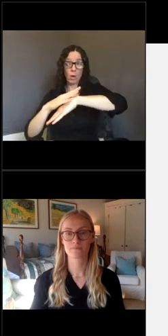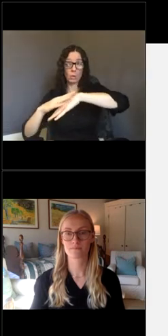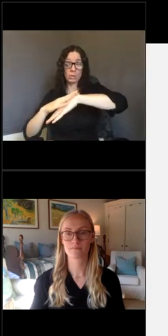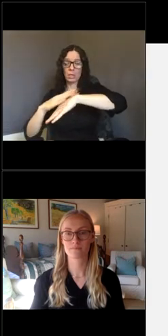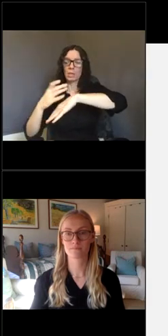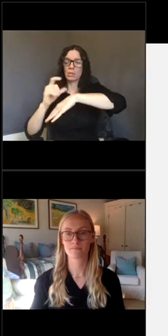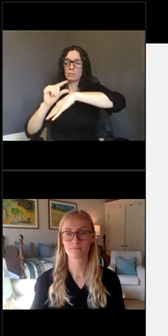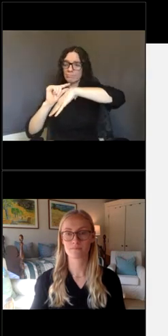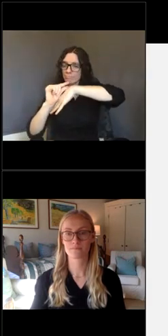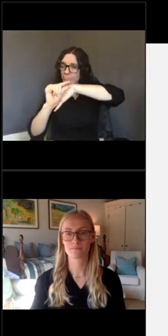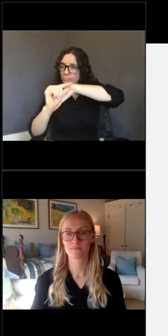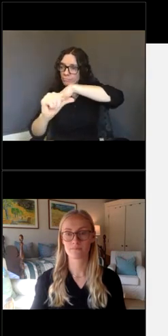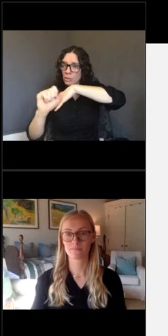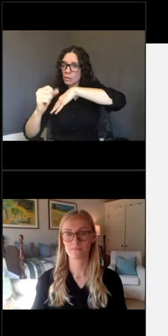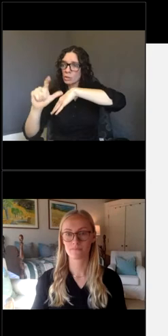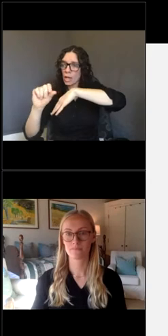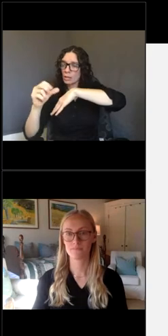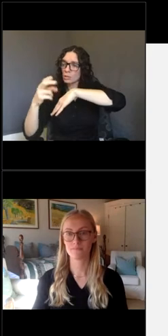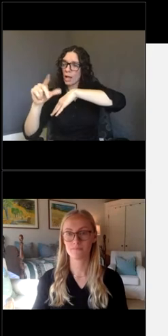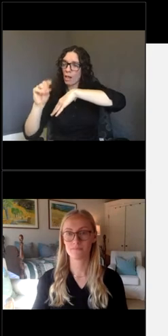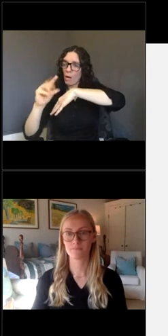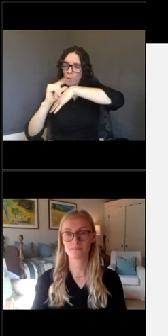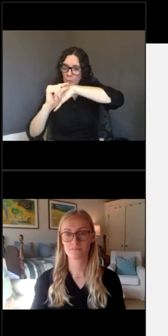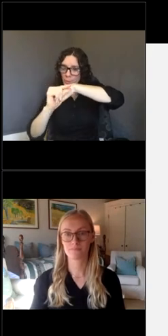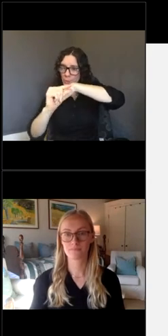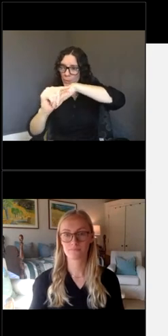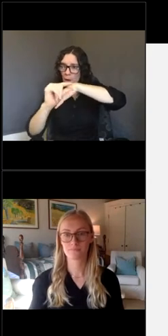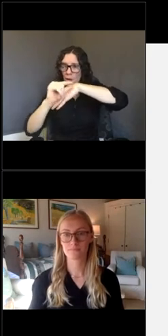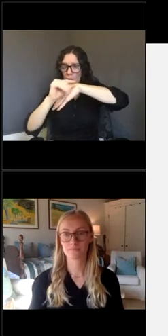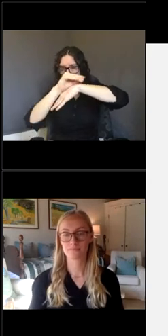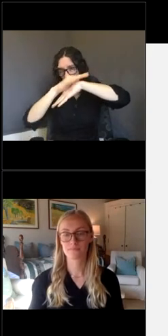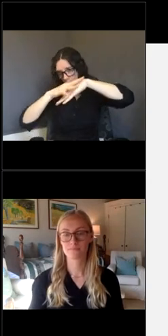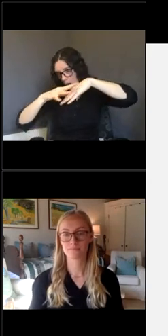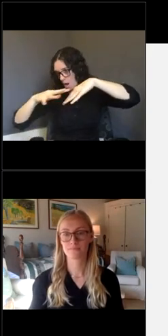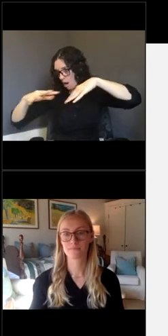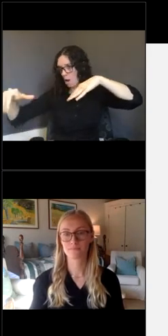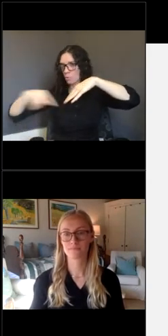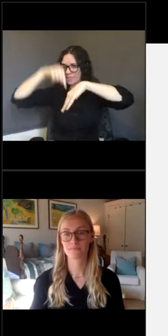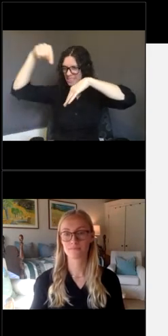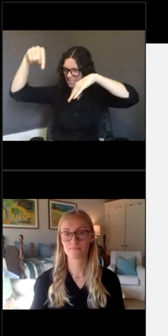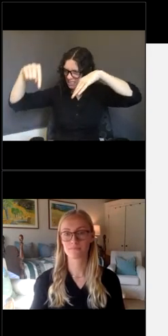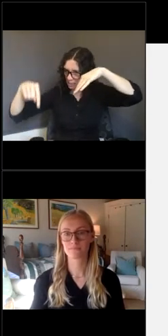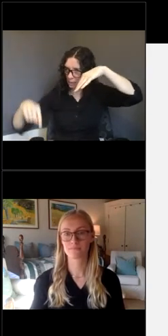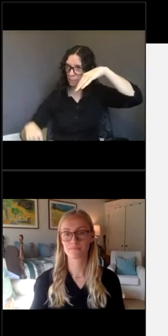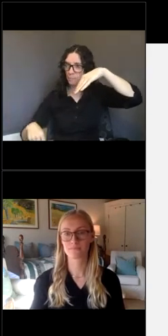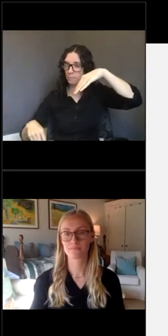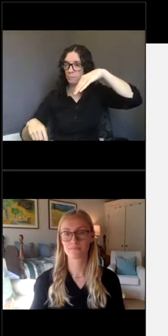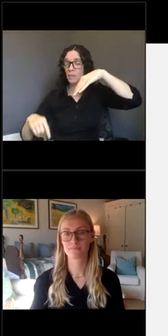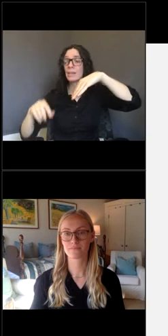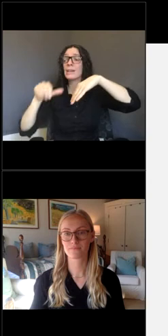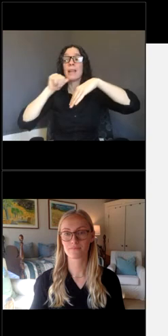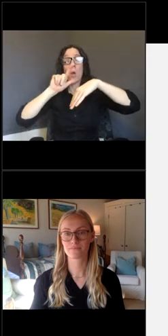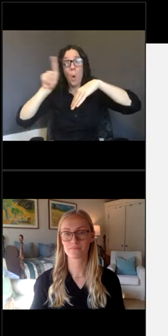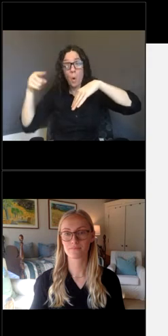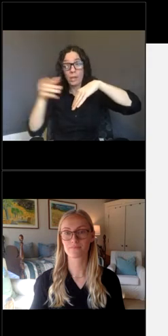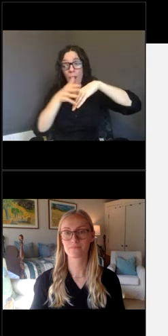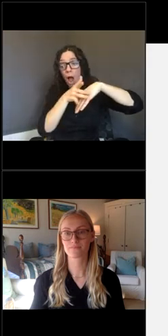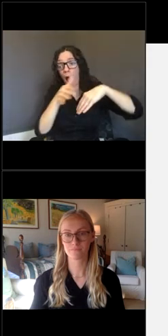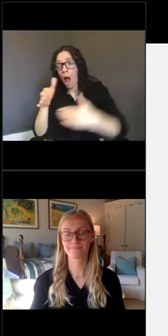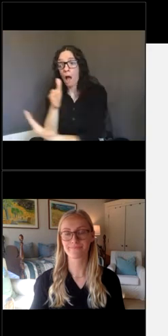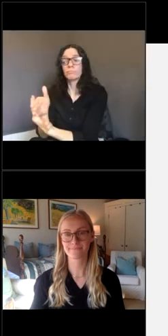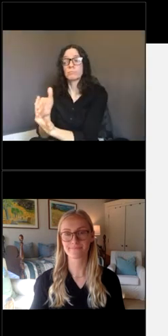deep sea. And the deep sea is not only out to the exclusive economic zone, it is the entire